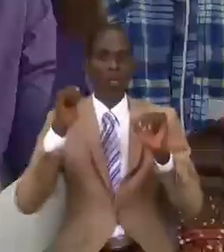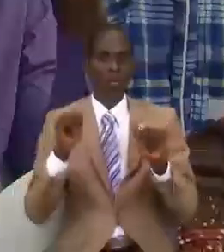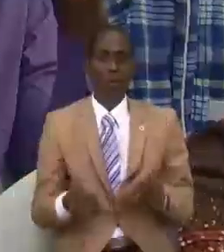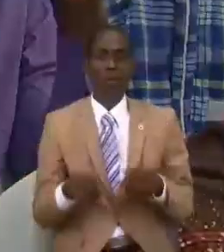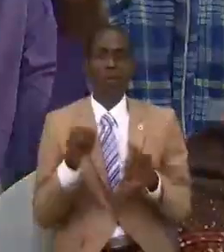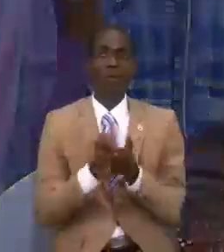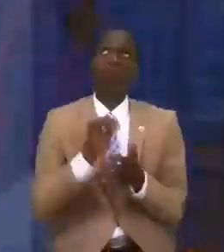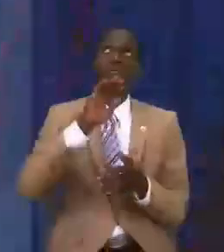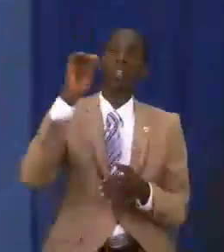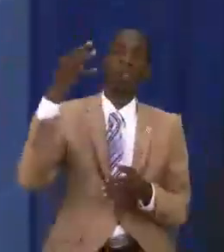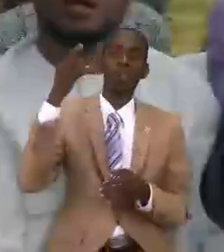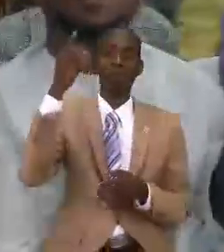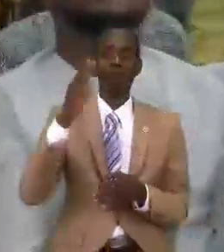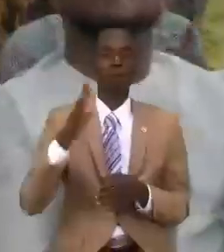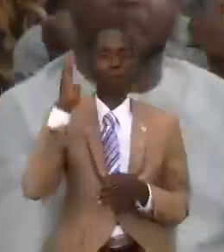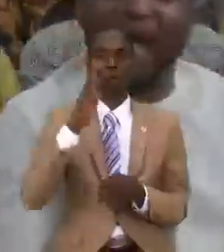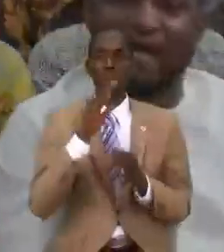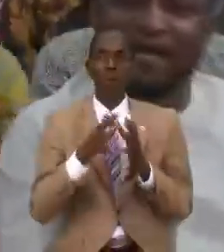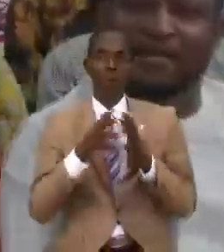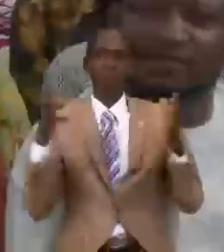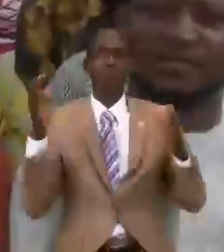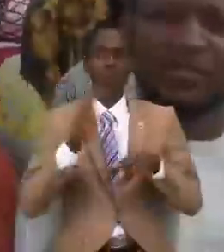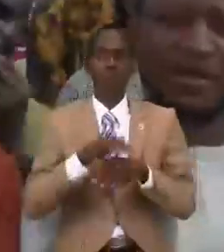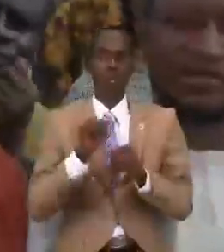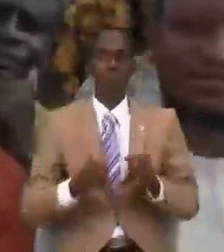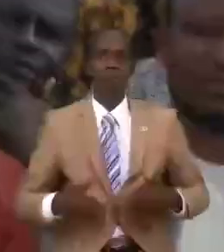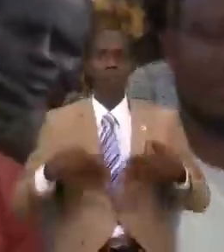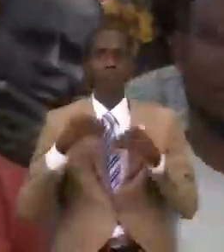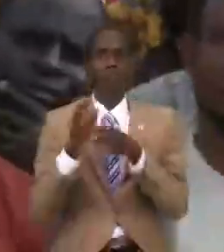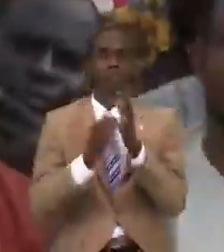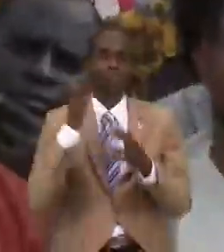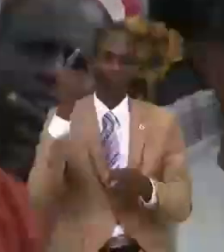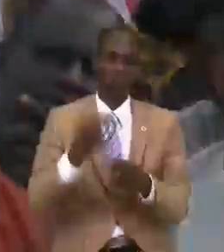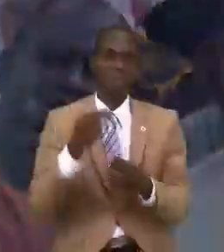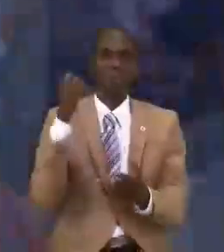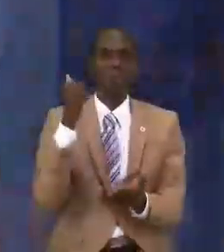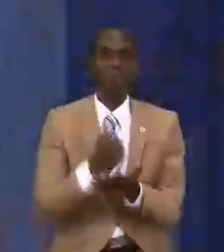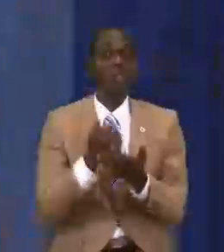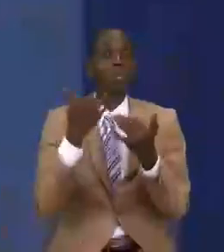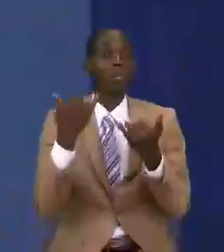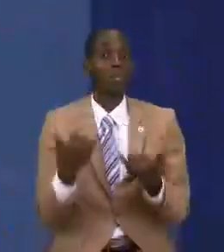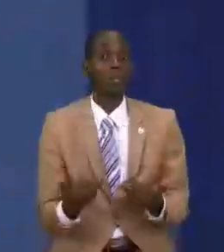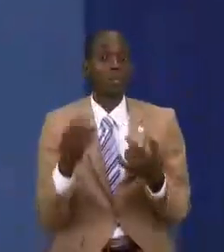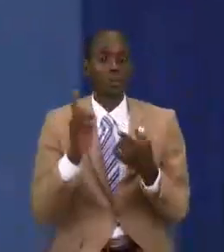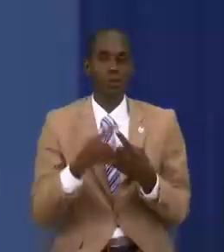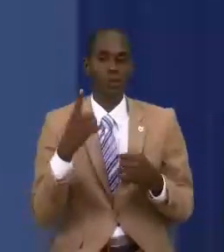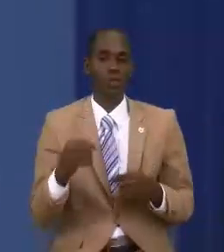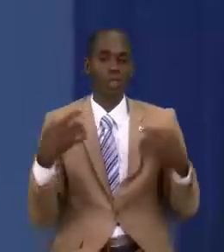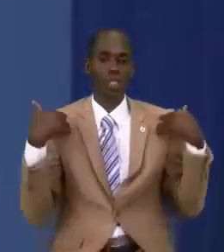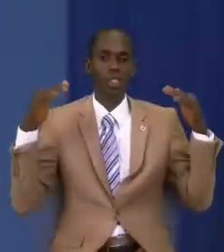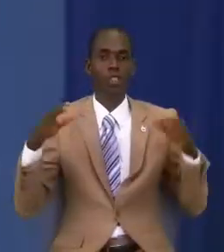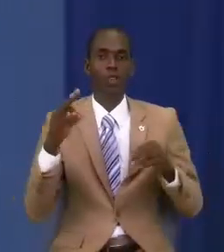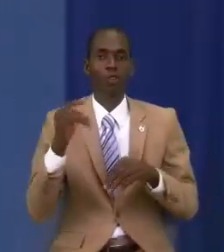in Jesus' name. Now to the angel of the church in Philadelphia, write,